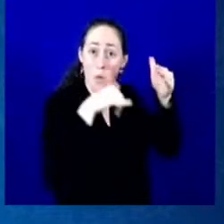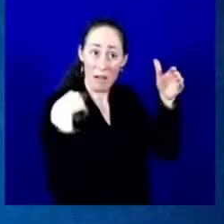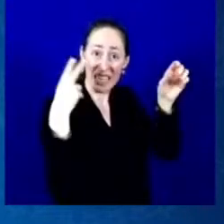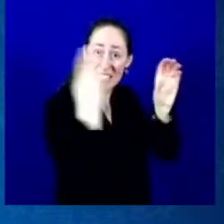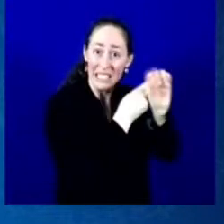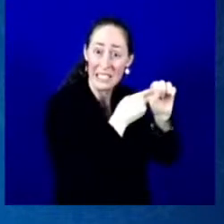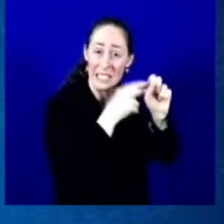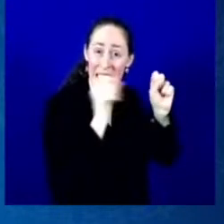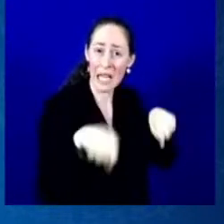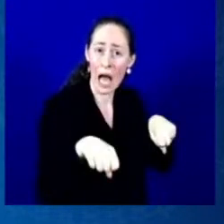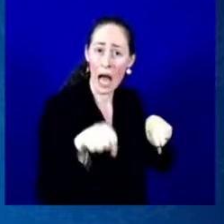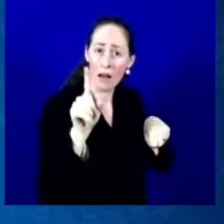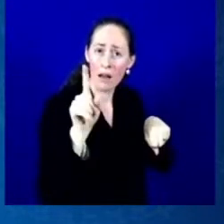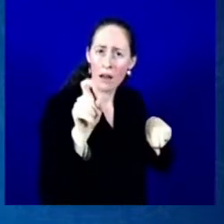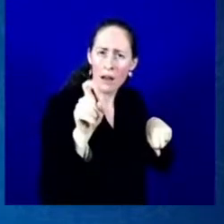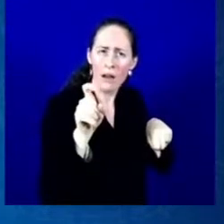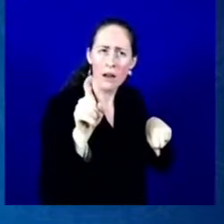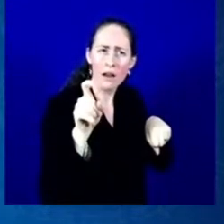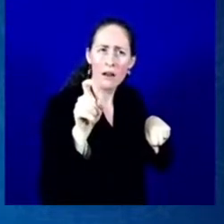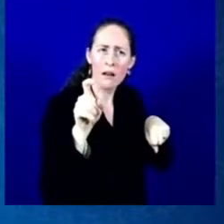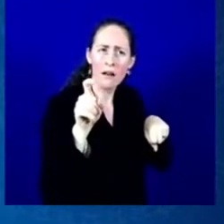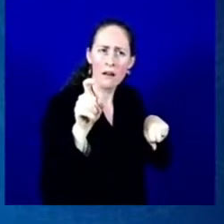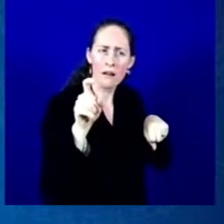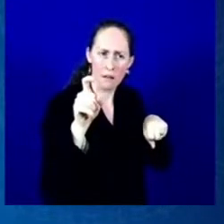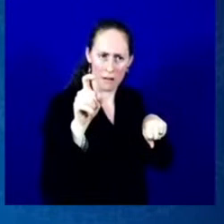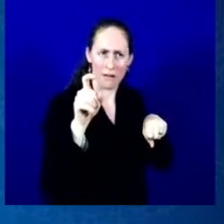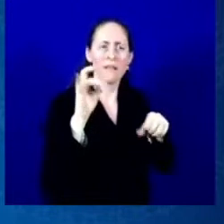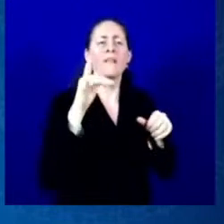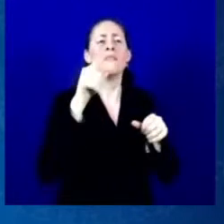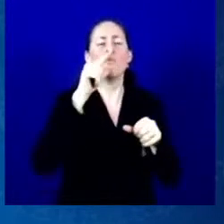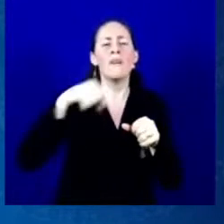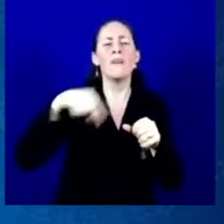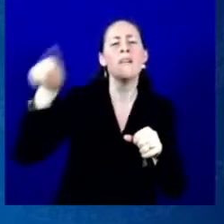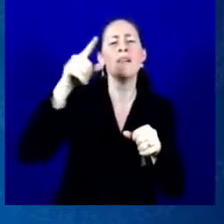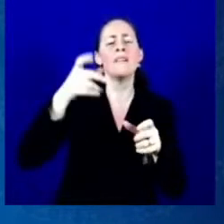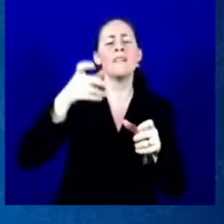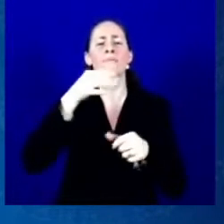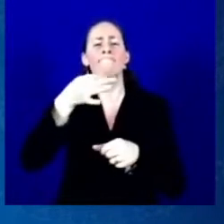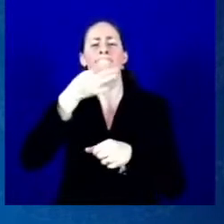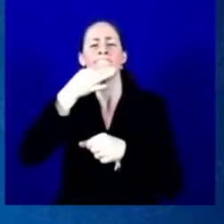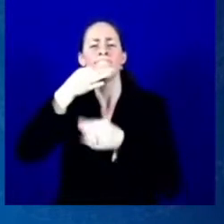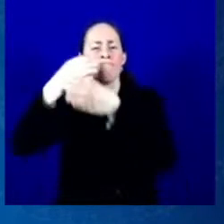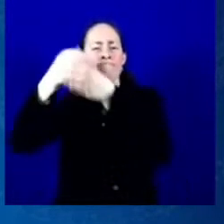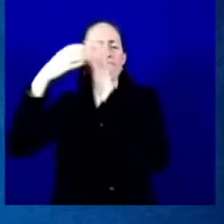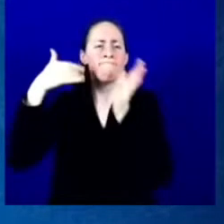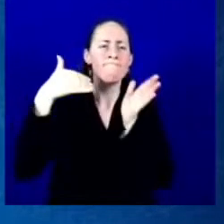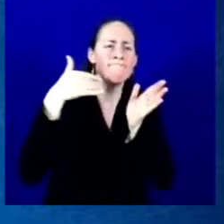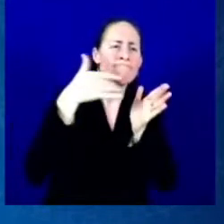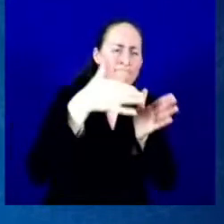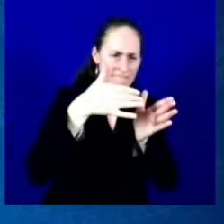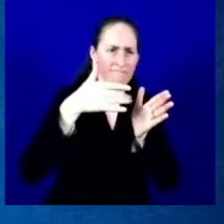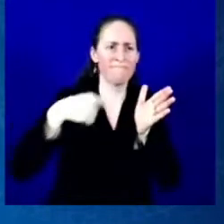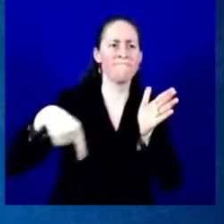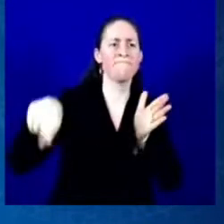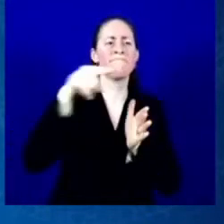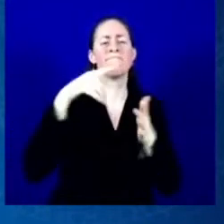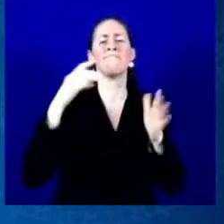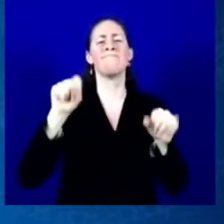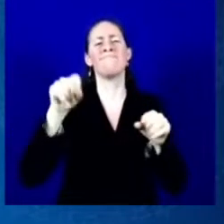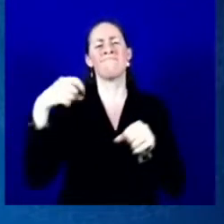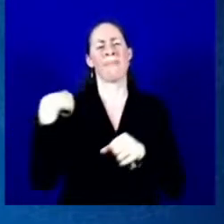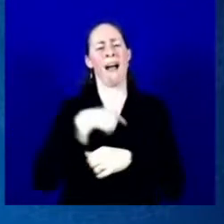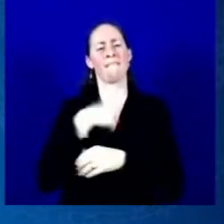add millions of jobs and trillions of dollars to economic growth in the years to come. It is an 8-year